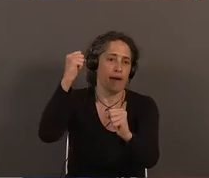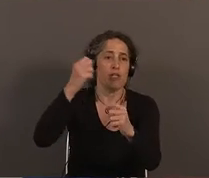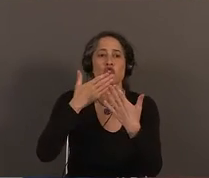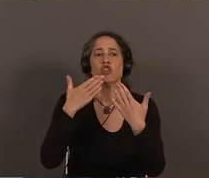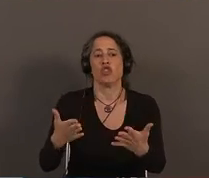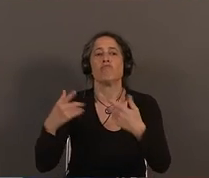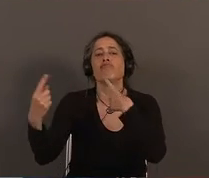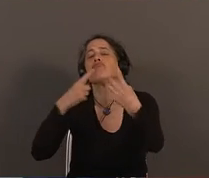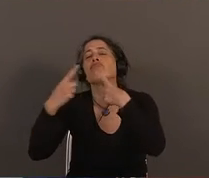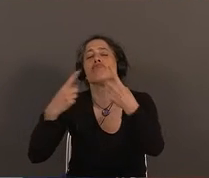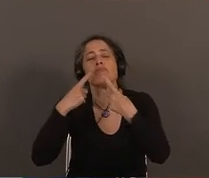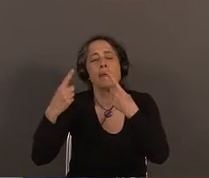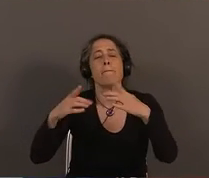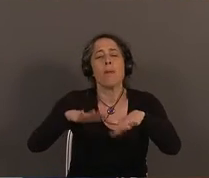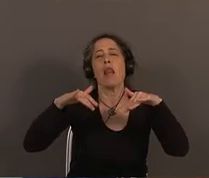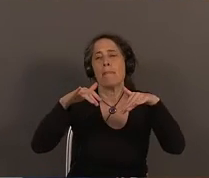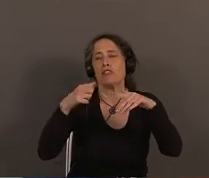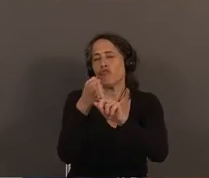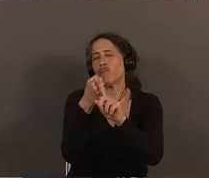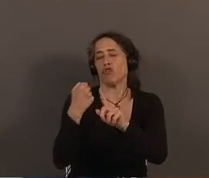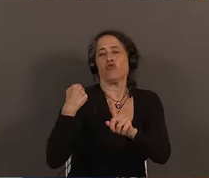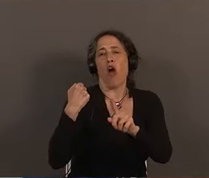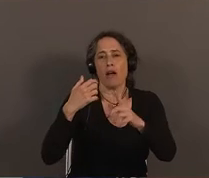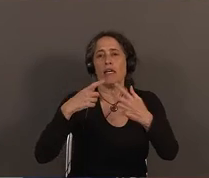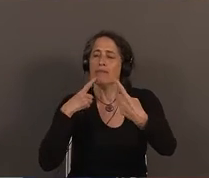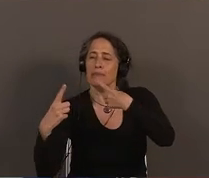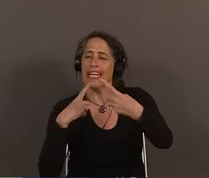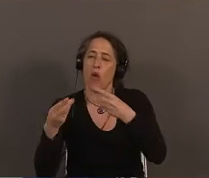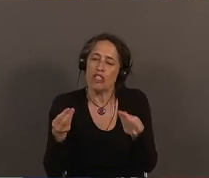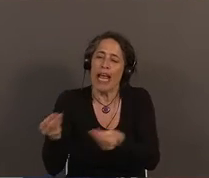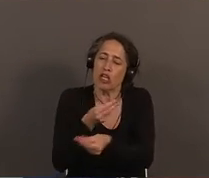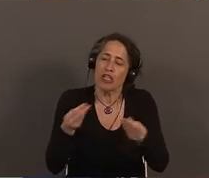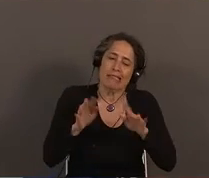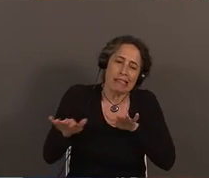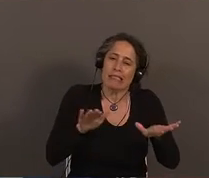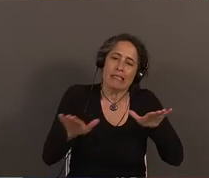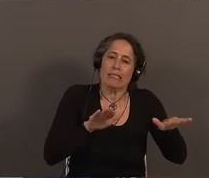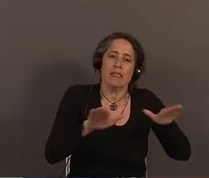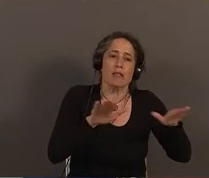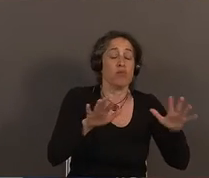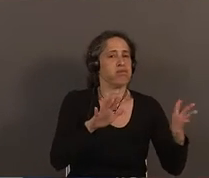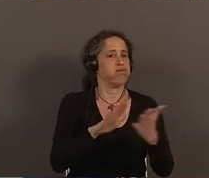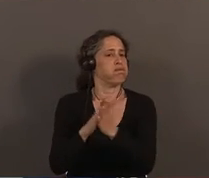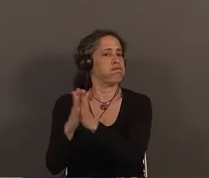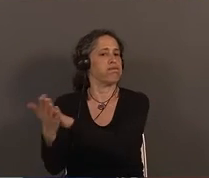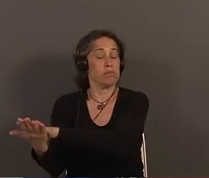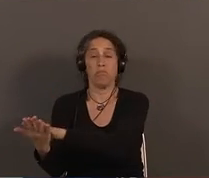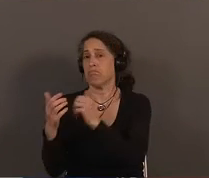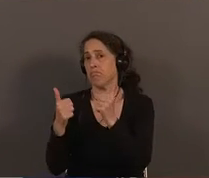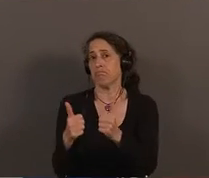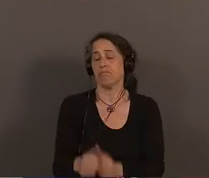this like the modern people, modern European freedom of movement, because literally I would get